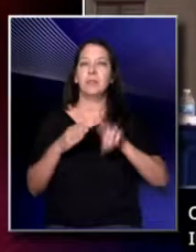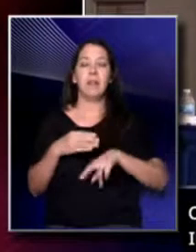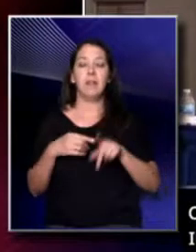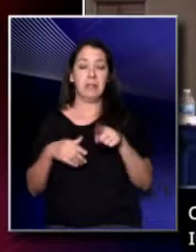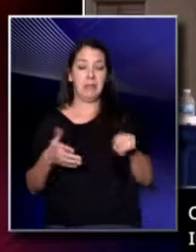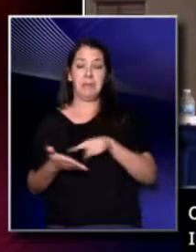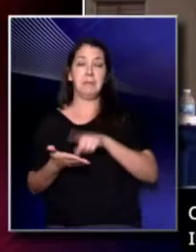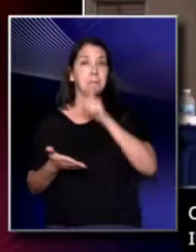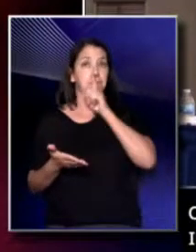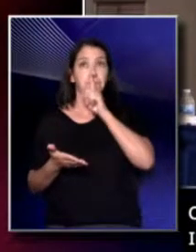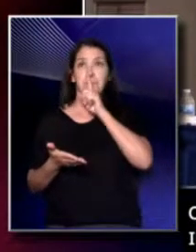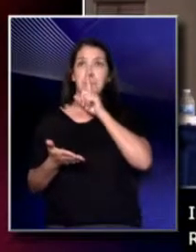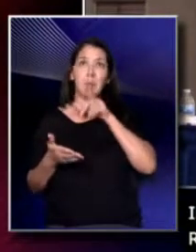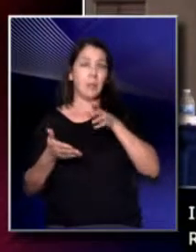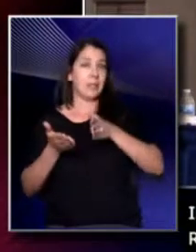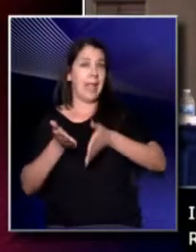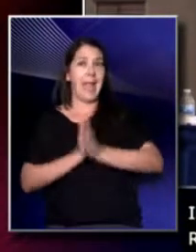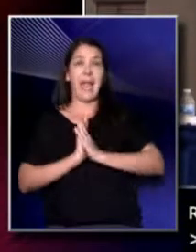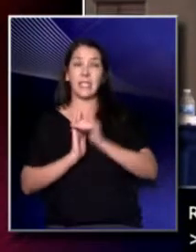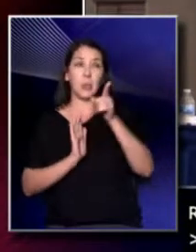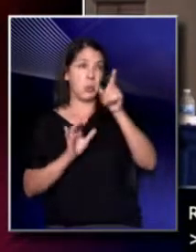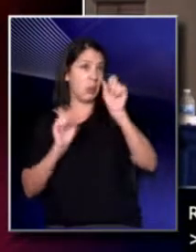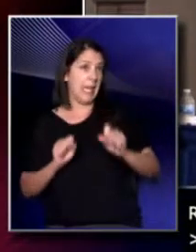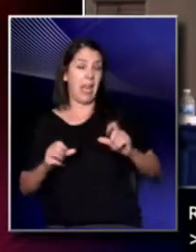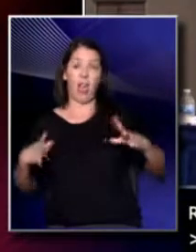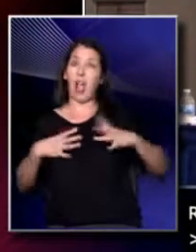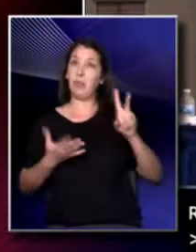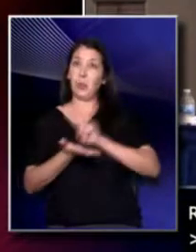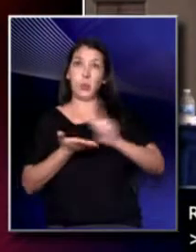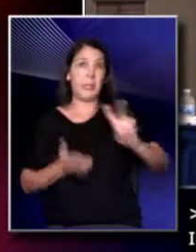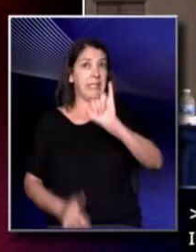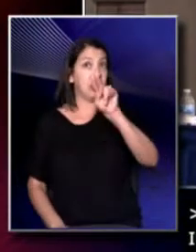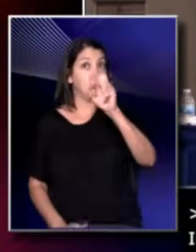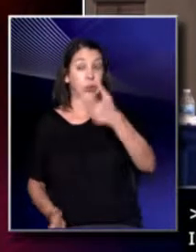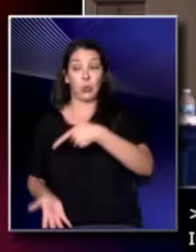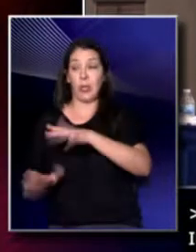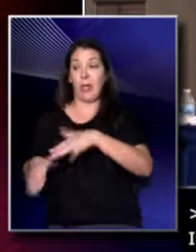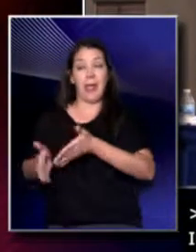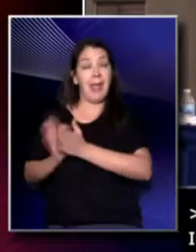of whether or not it was okay for you to take 2 weeks vacation in June.